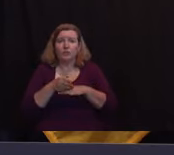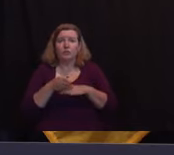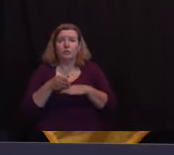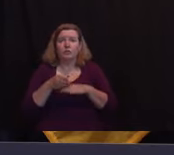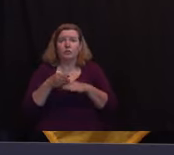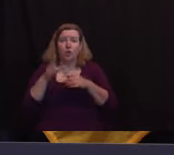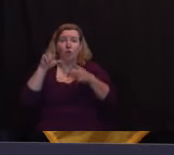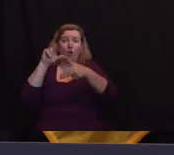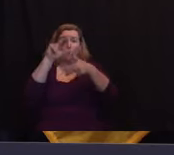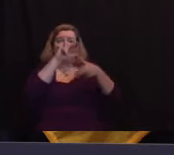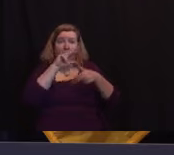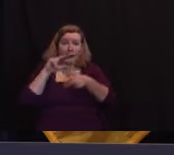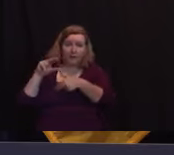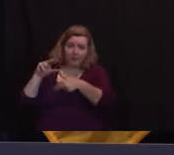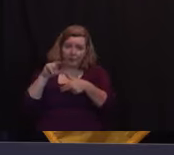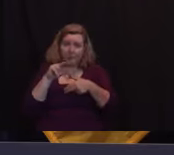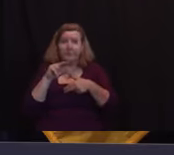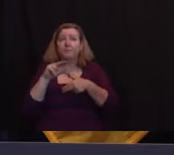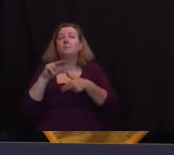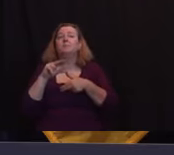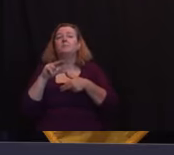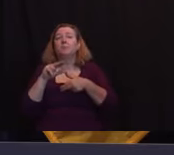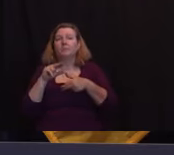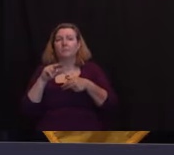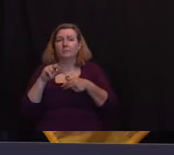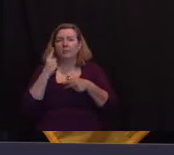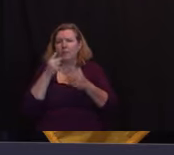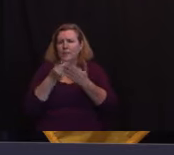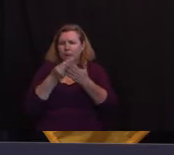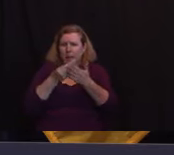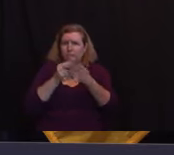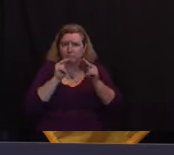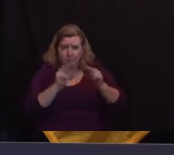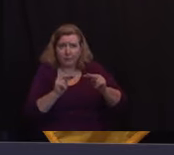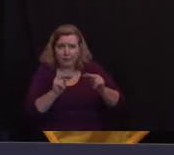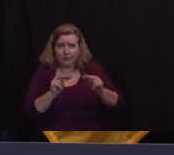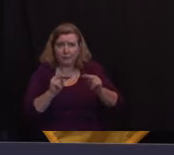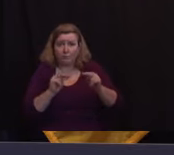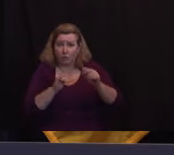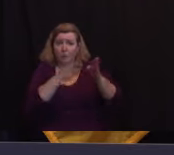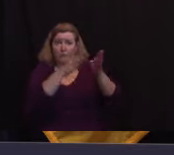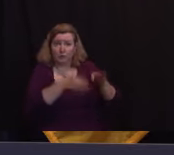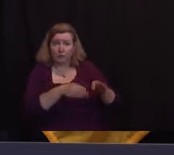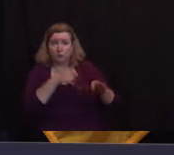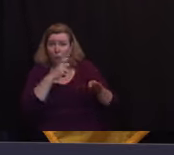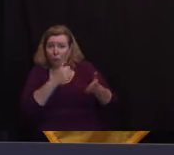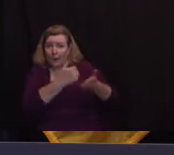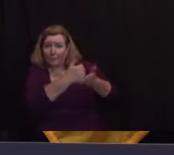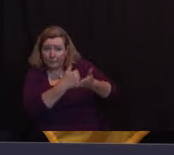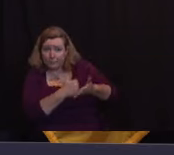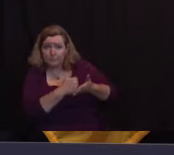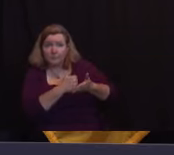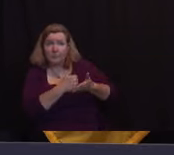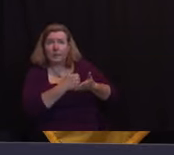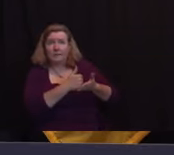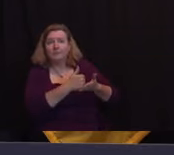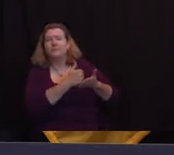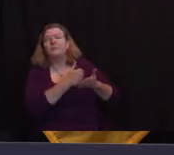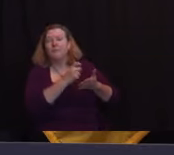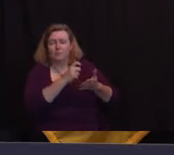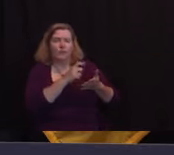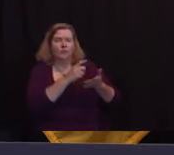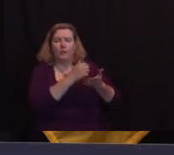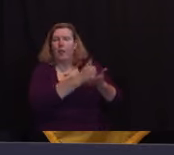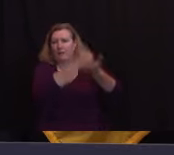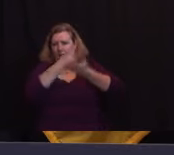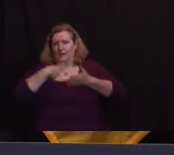period, and has stayed in that position and does a lot of work with Pat and the OEM team on his side, is the